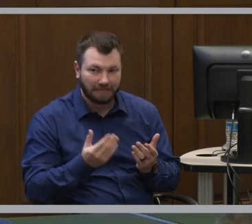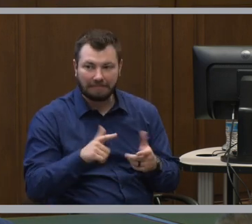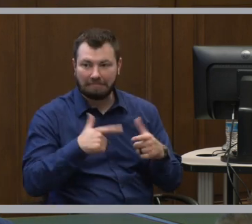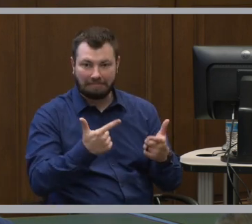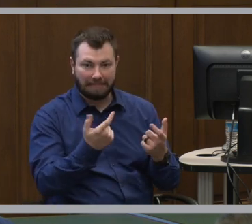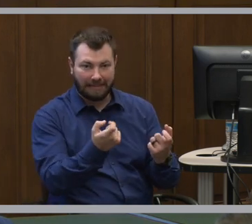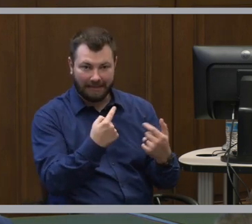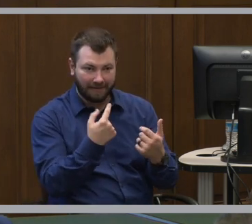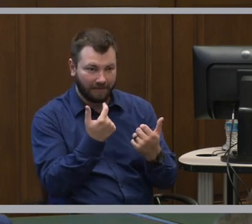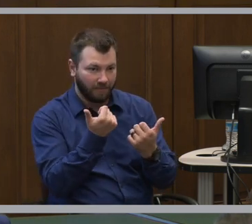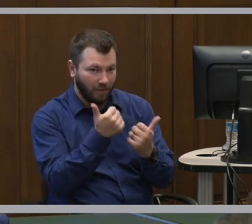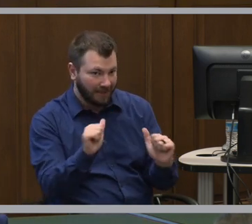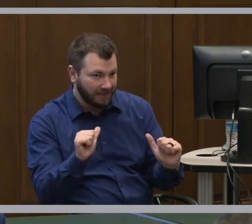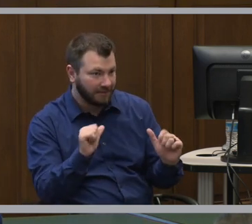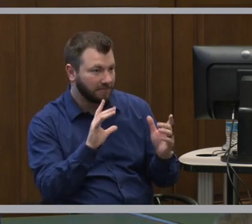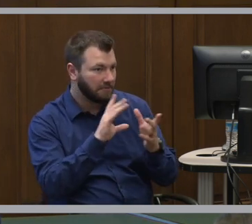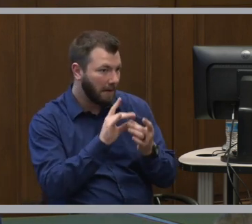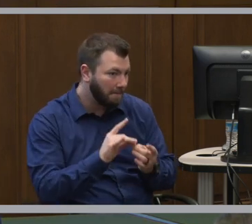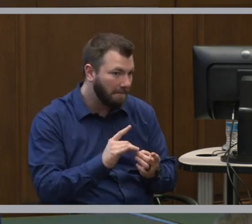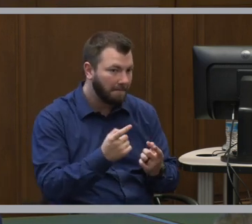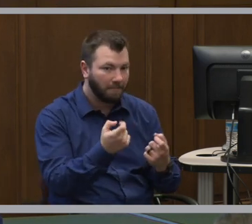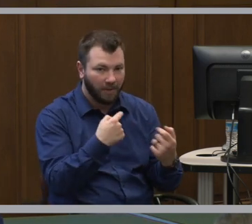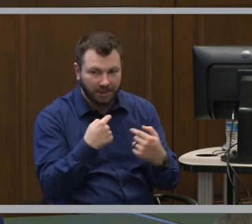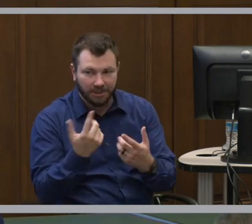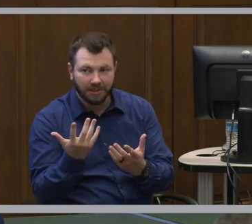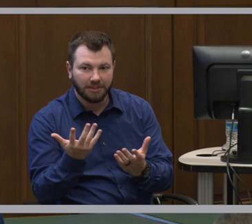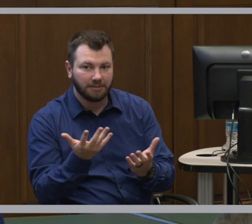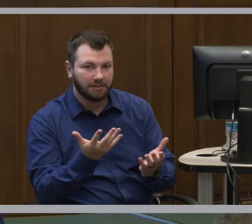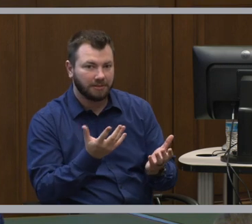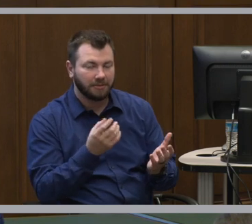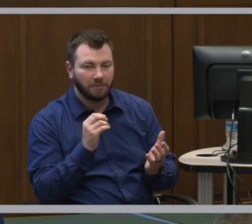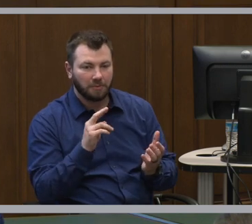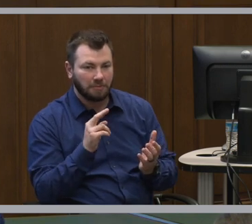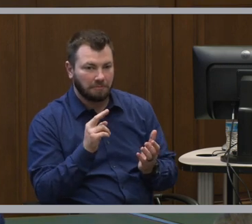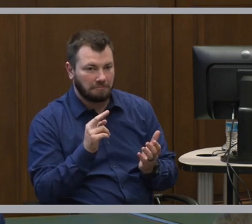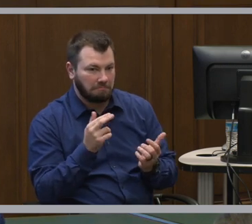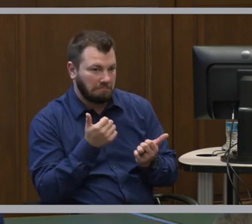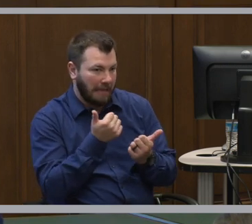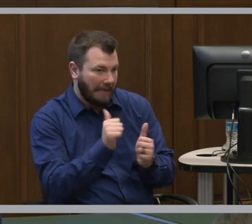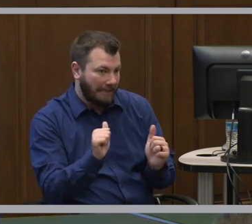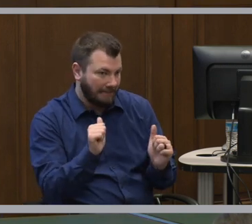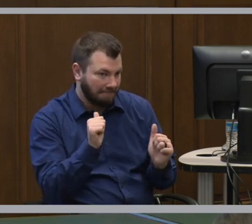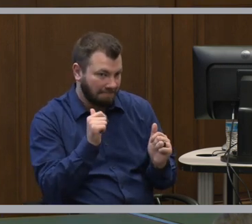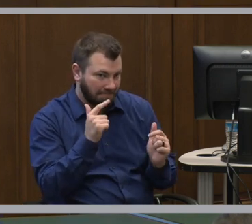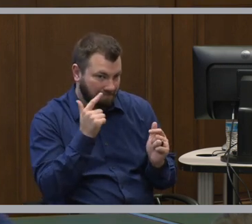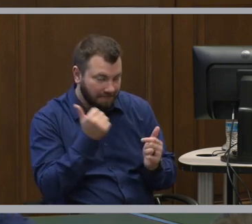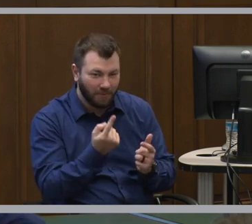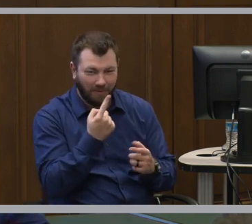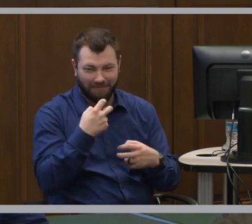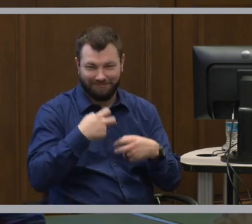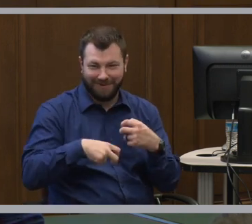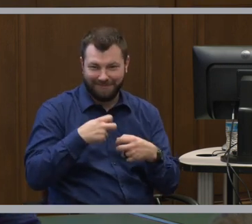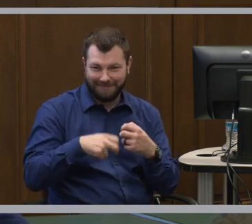any questions or comments or that you might have